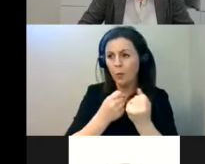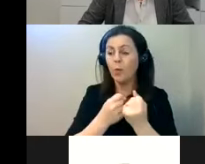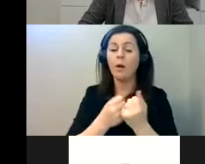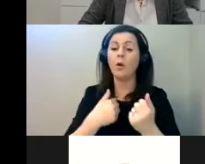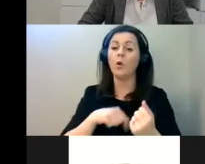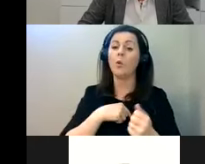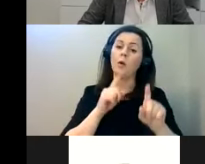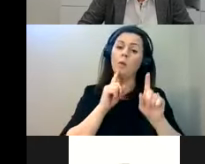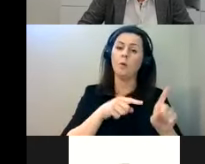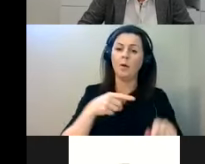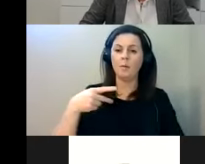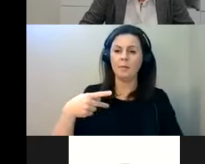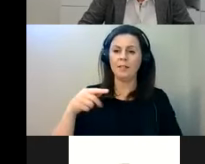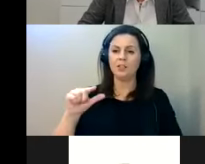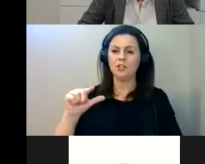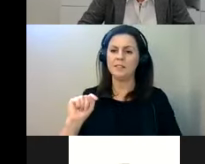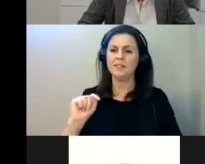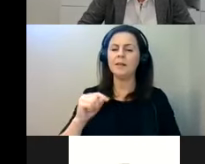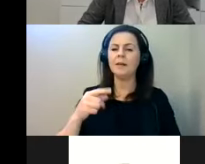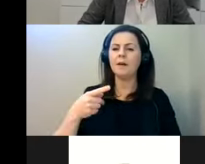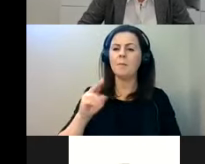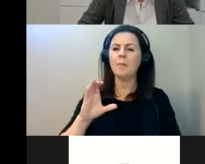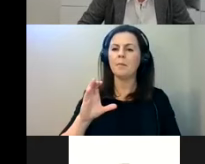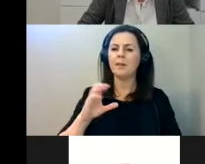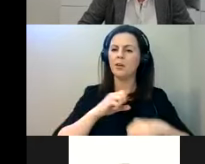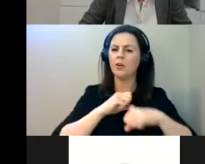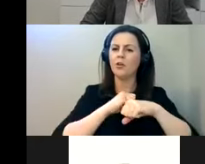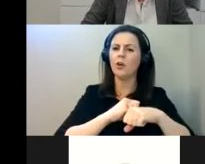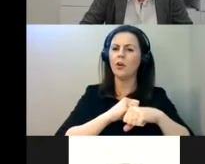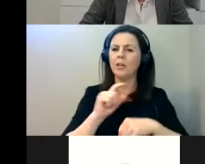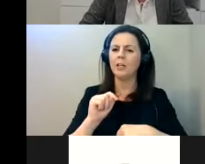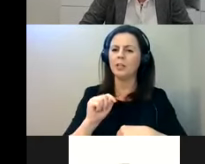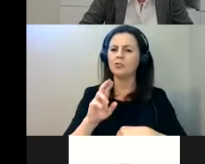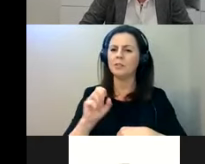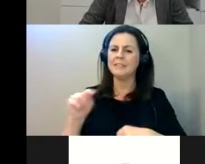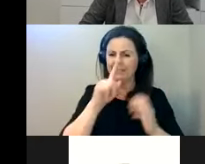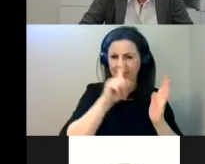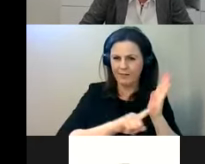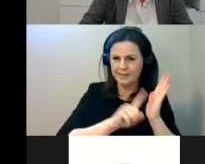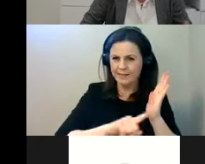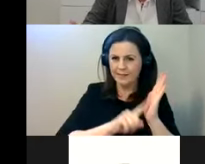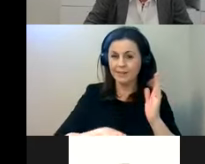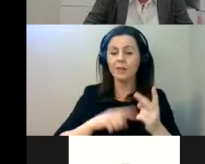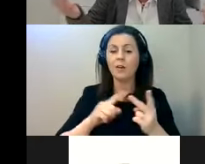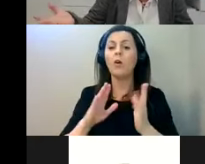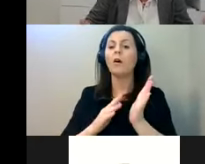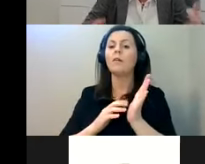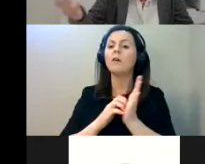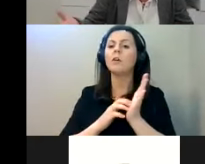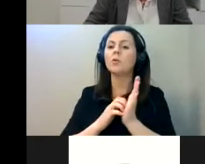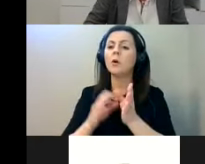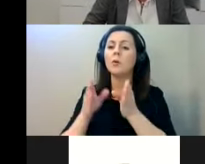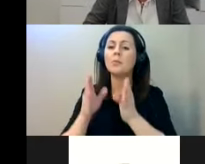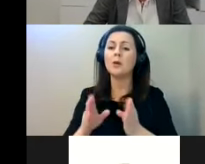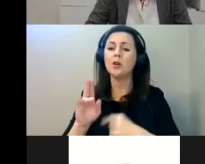Public Guardian and Trustee Investigation Unit, or to the Vulnerable Persons Unit of the police in Toronto. That's